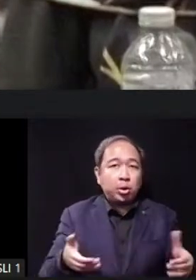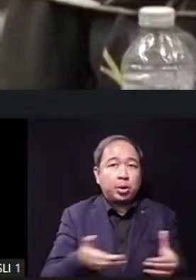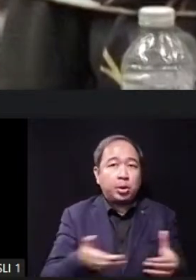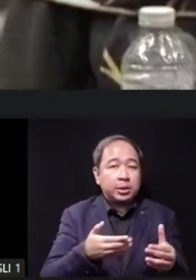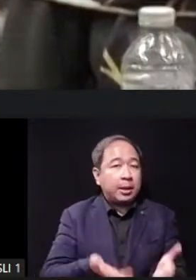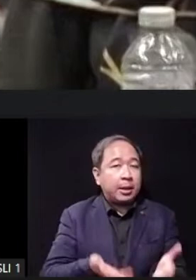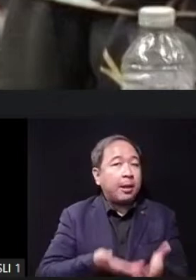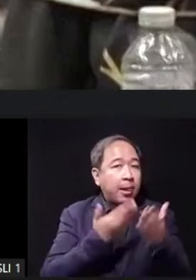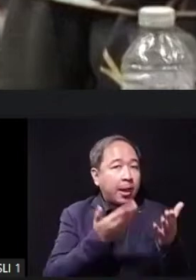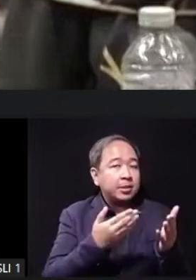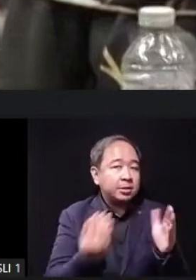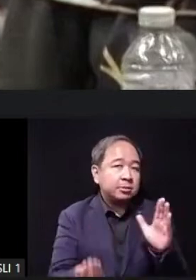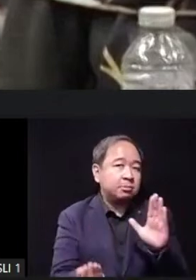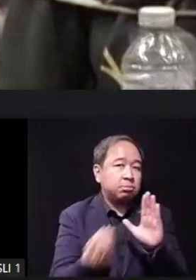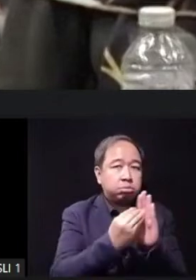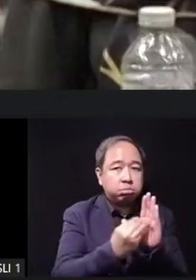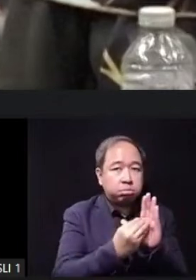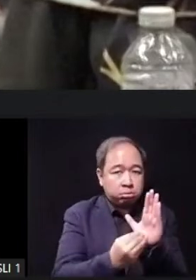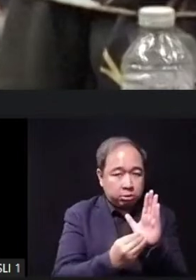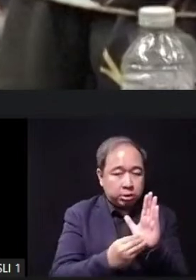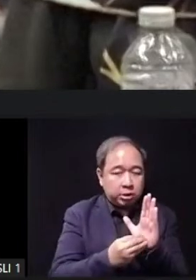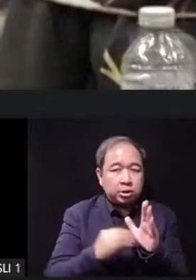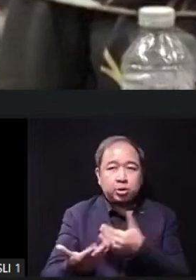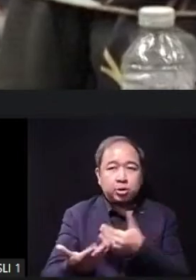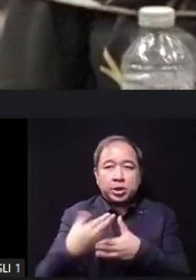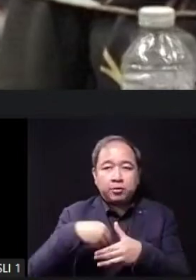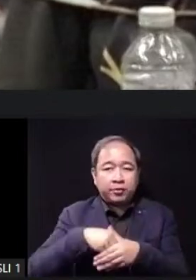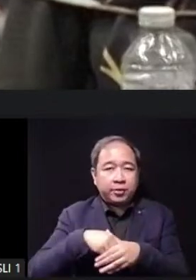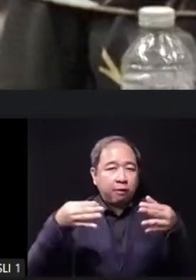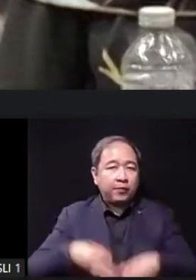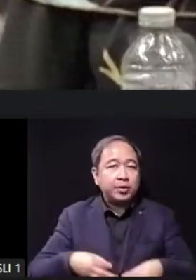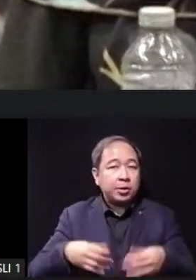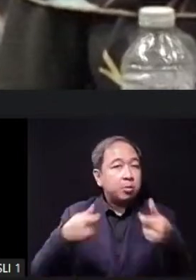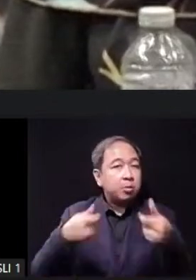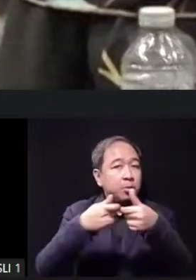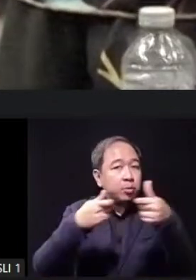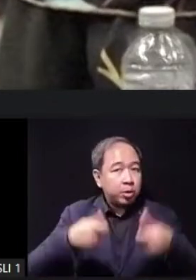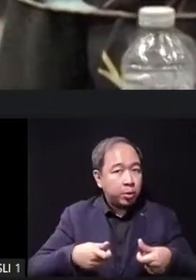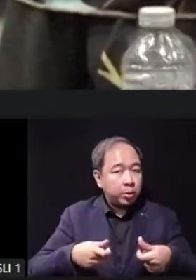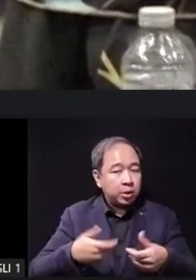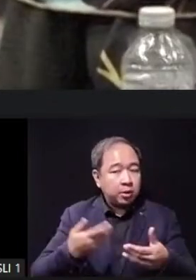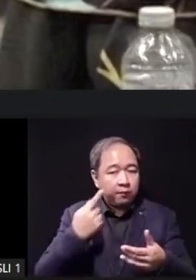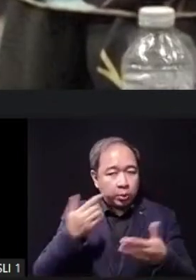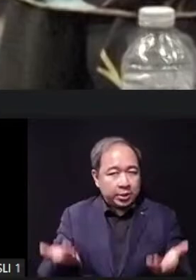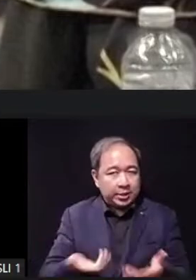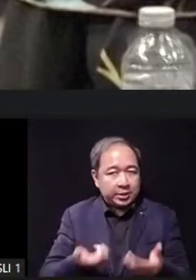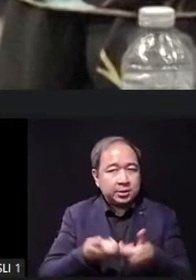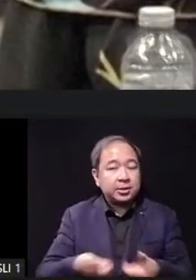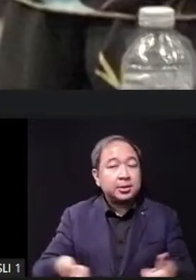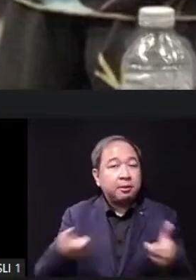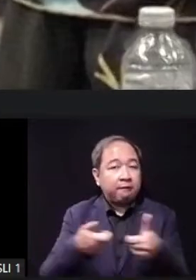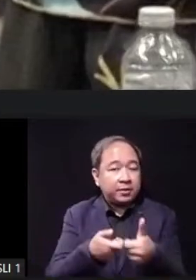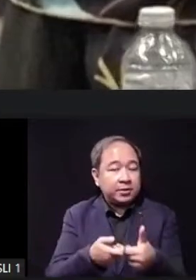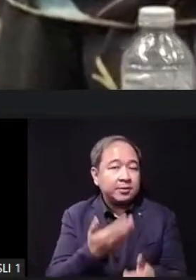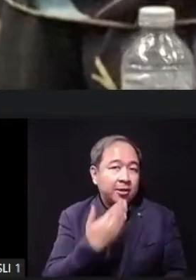put in the records and included in the relevant official reports of this conference. Thank you.